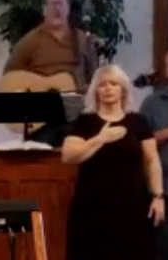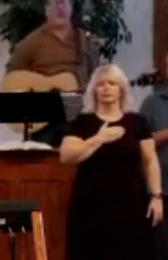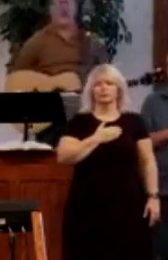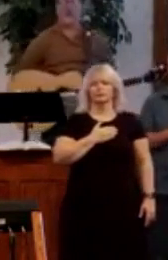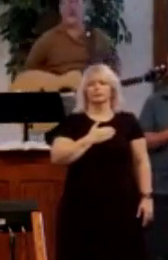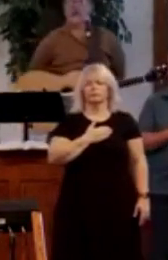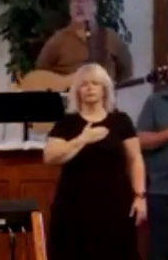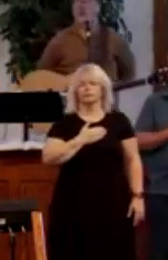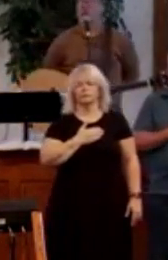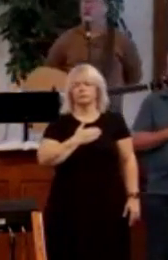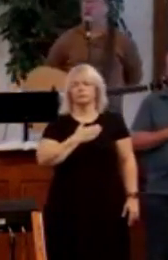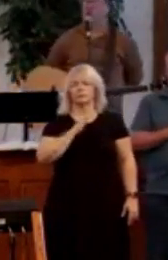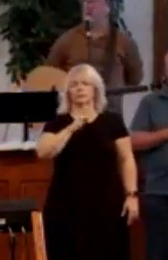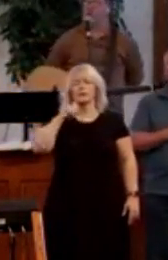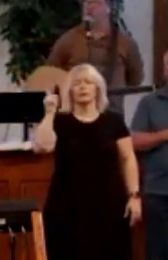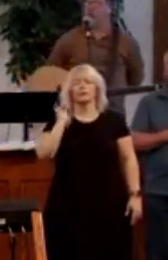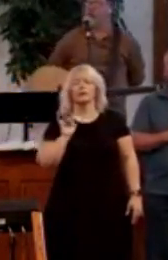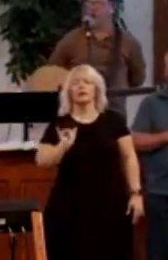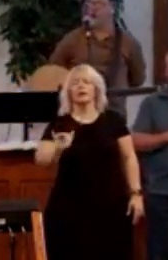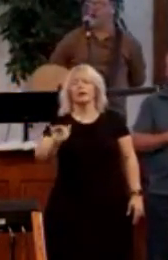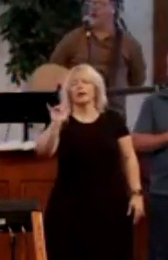will be